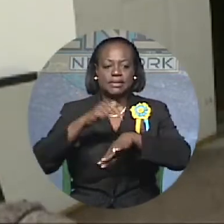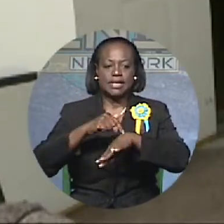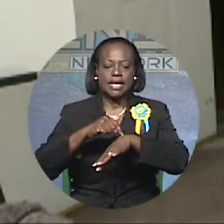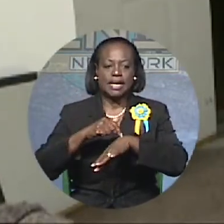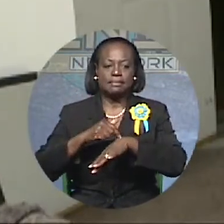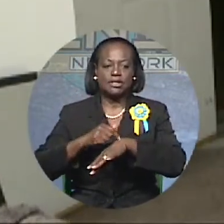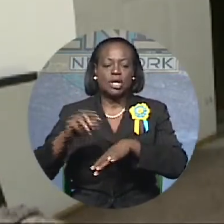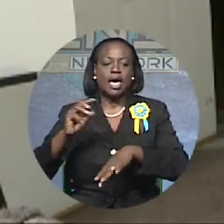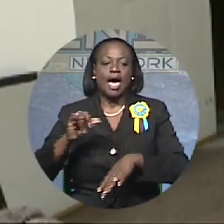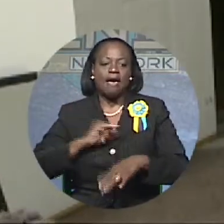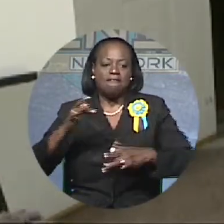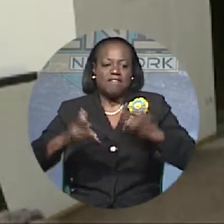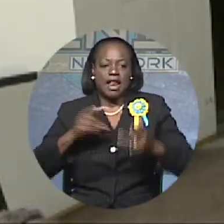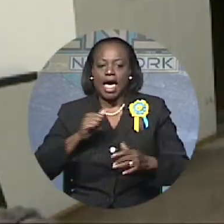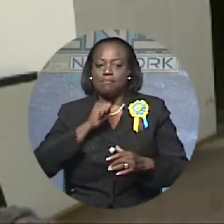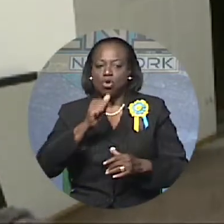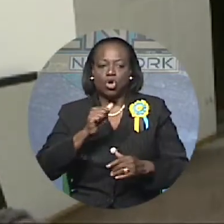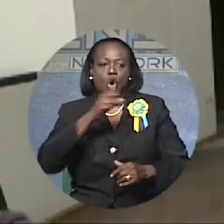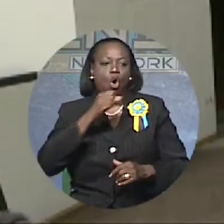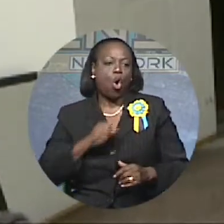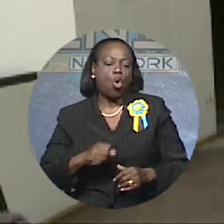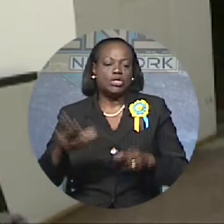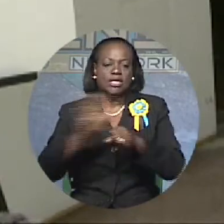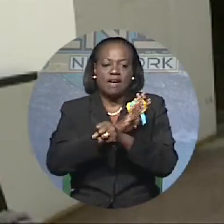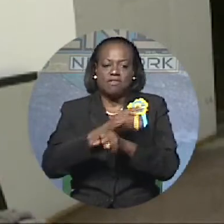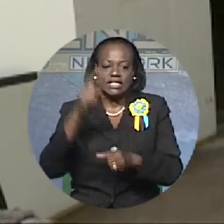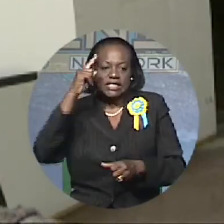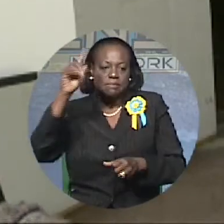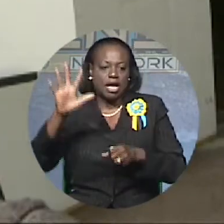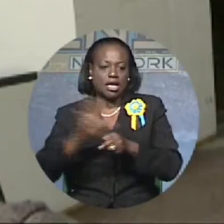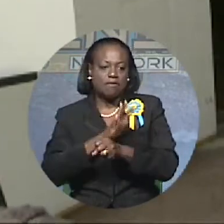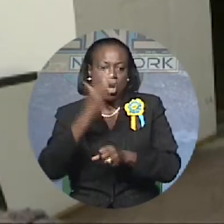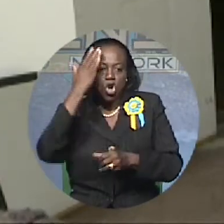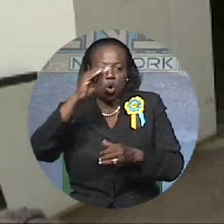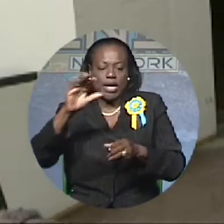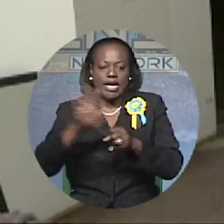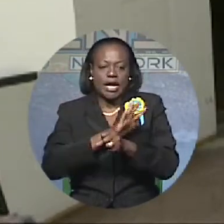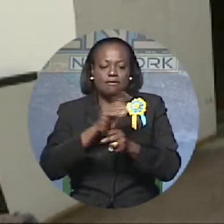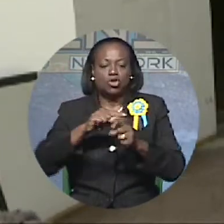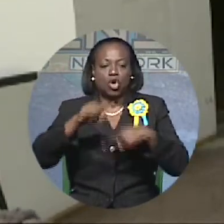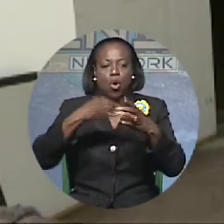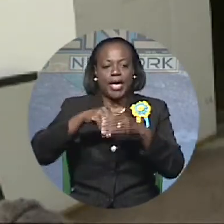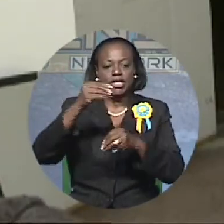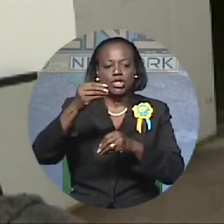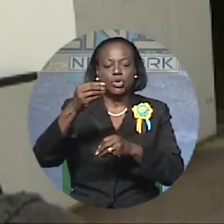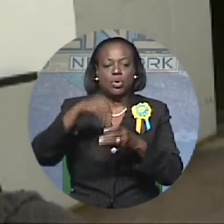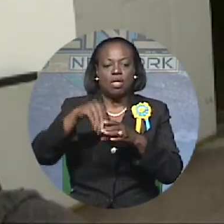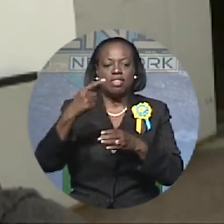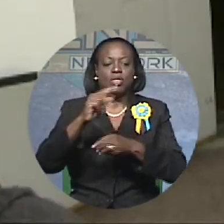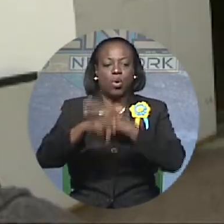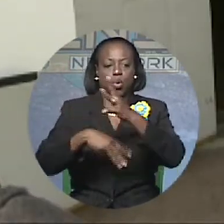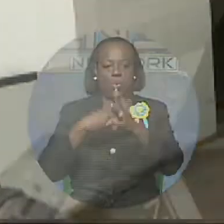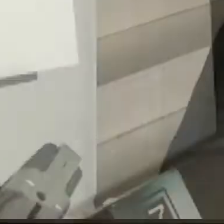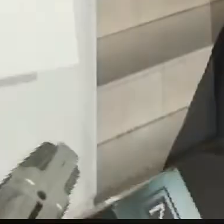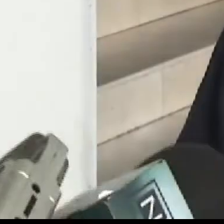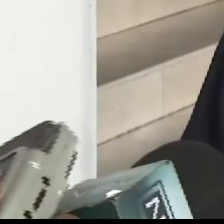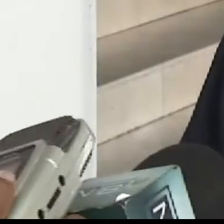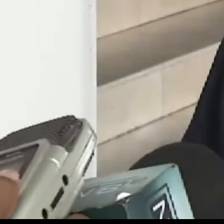like I'm not old enough or smart enough, or I don't know enough to go out into the world.